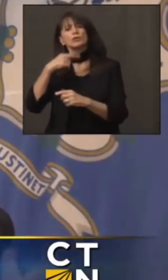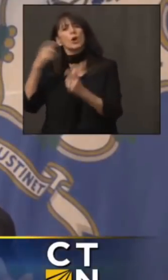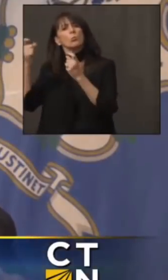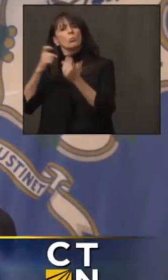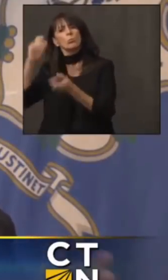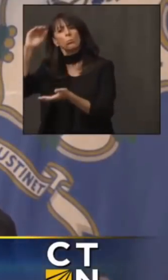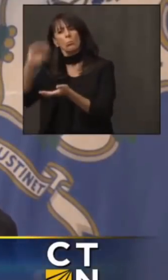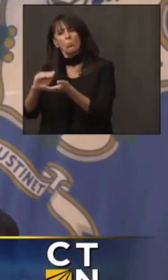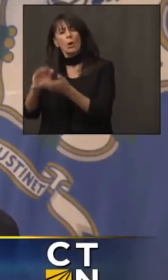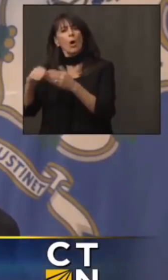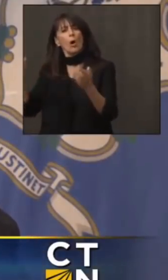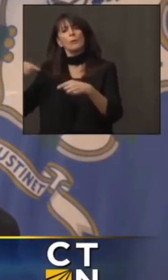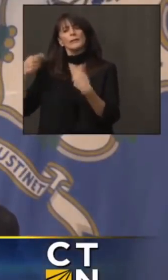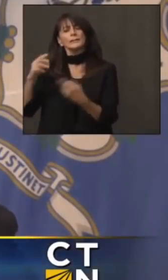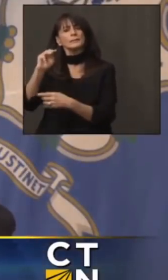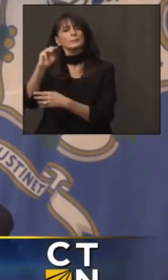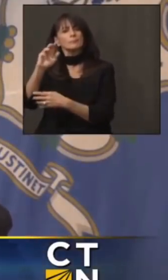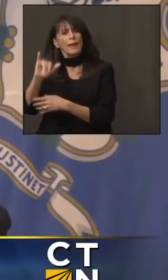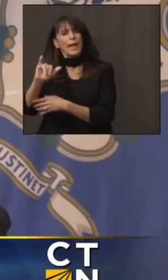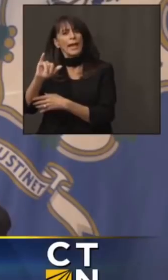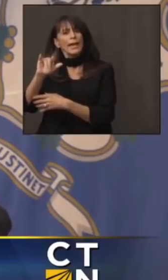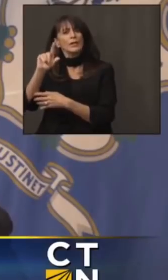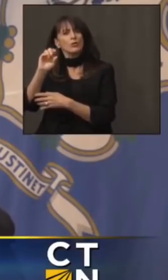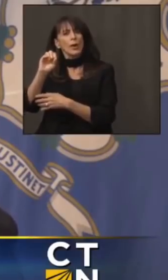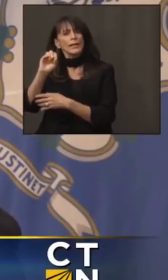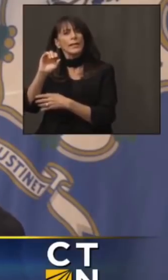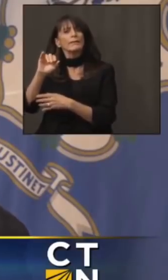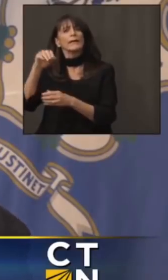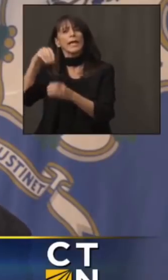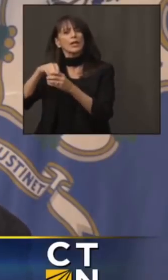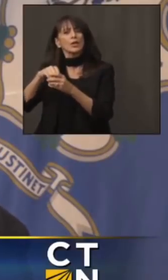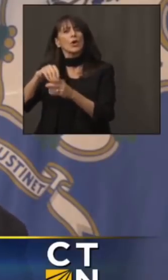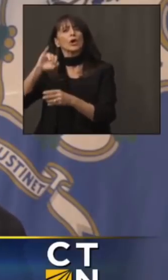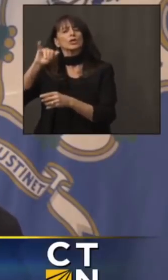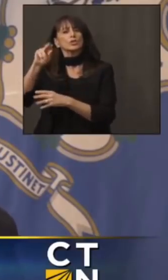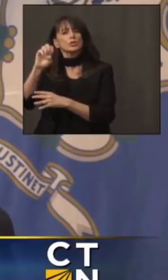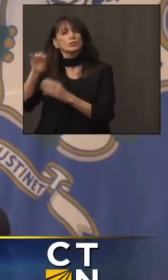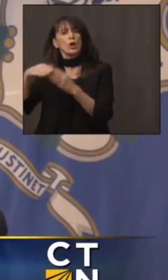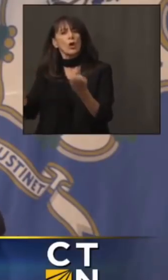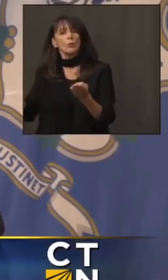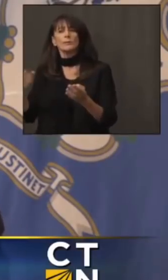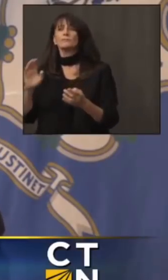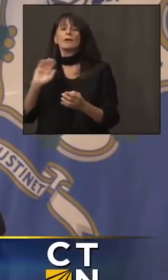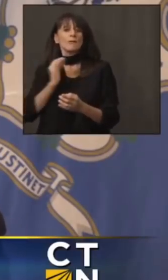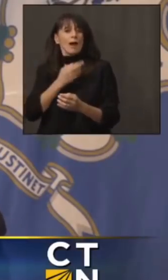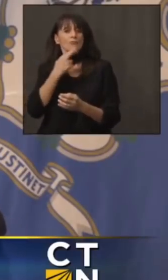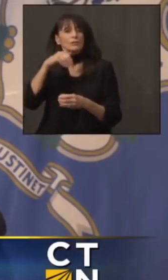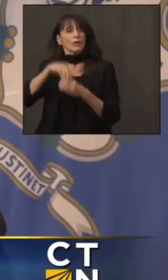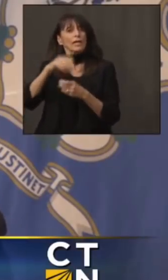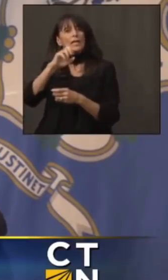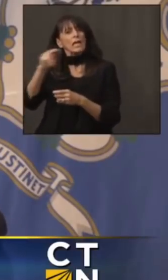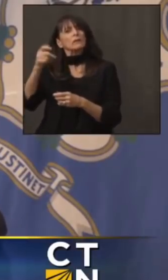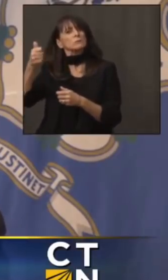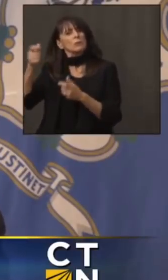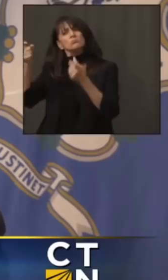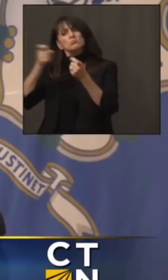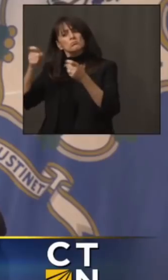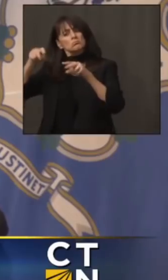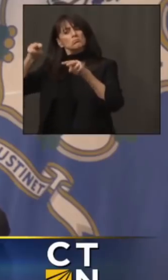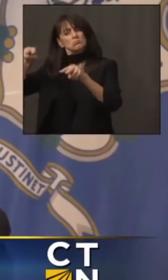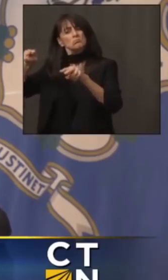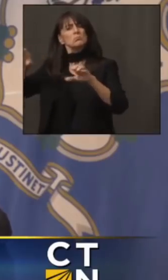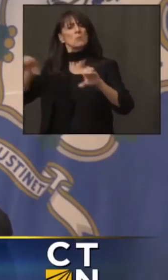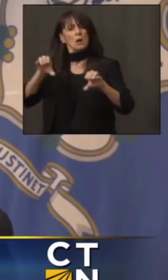open since May 20th and June 20th for indoor dining. I think our restaurants here in Connecticut have managed that very